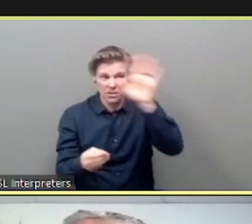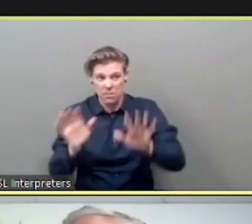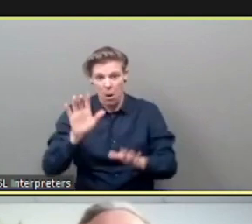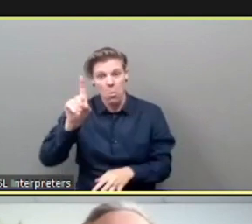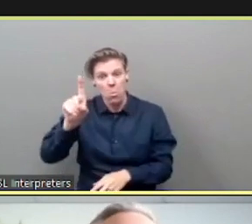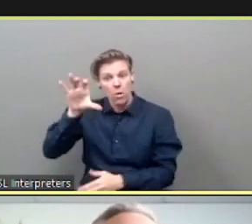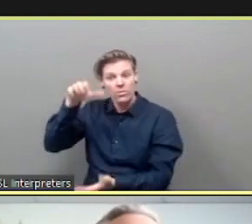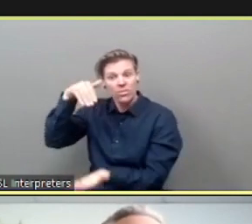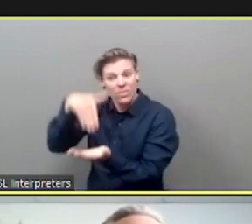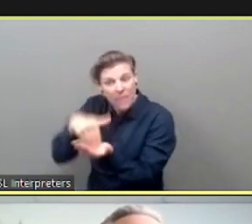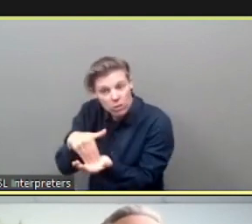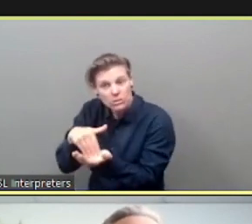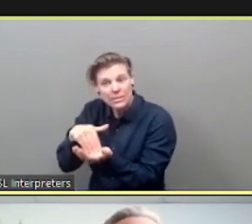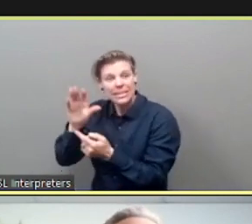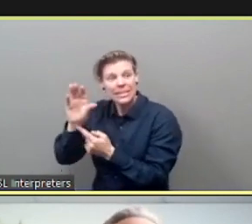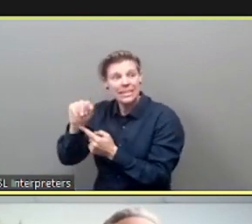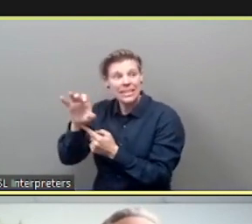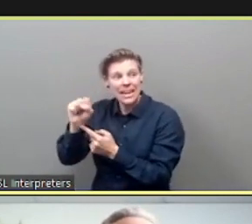that below